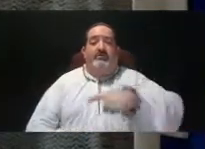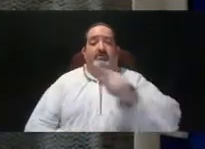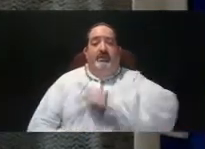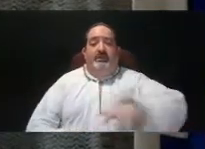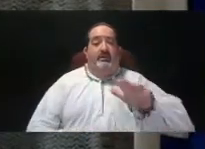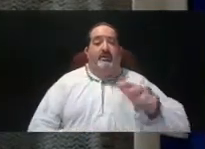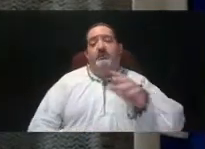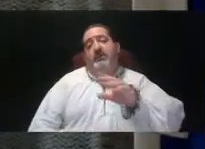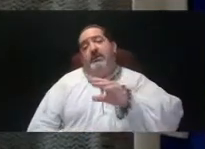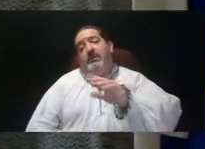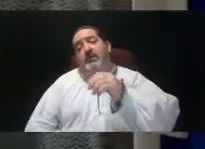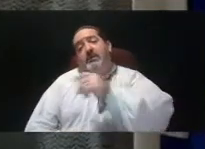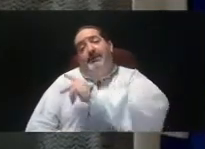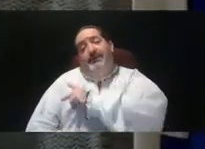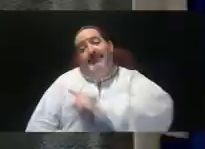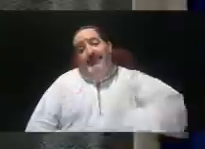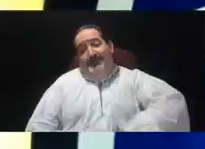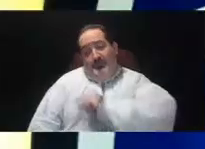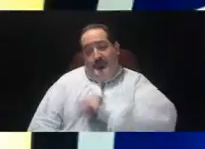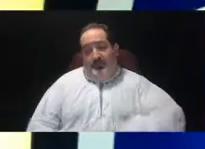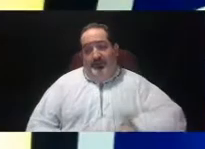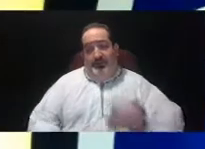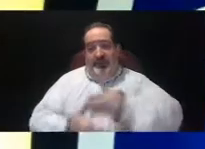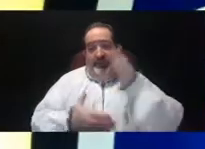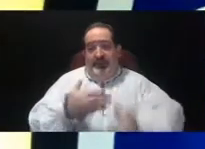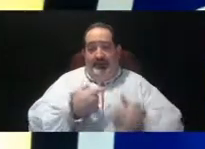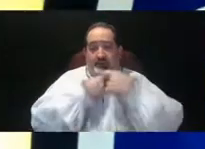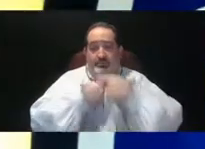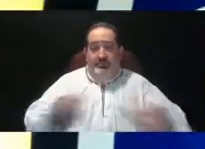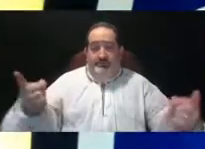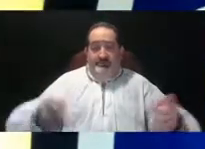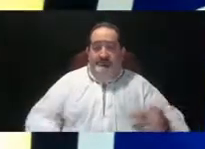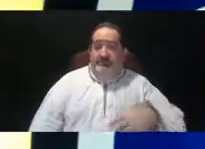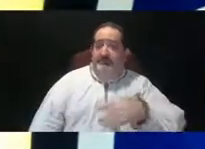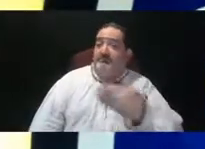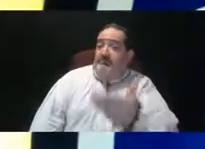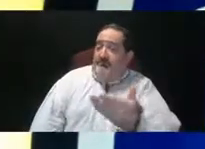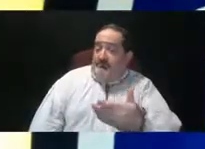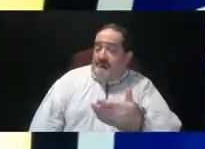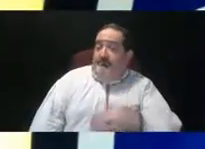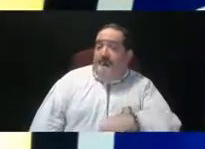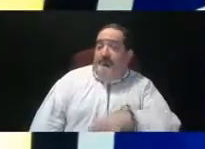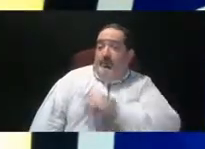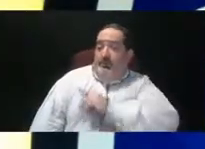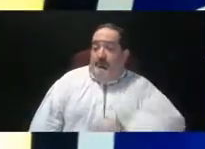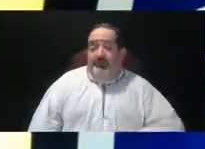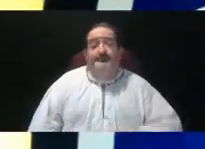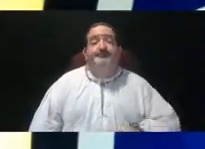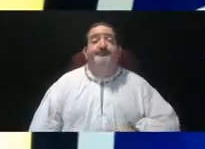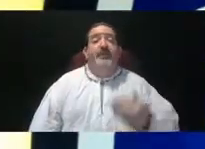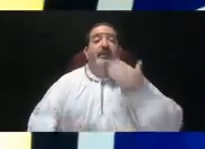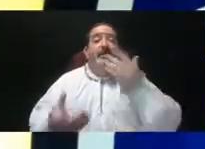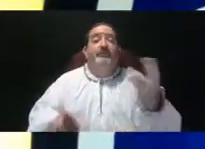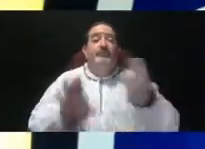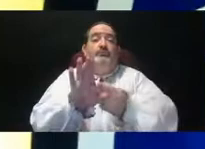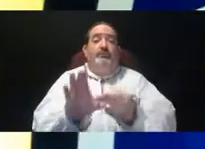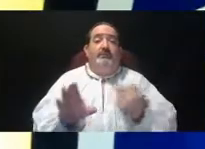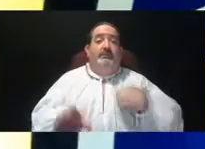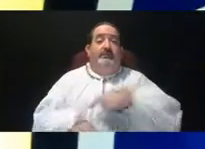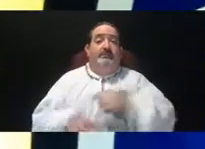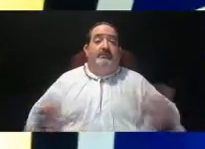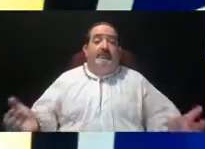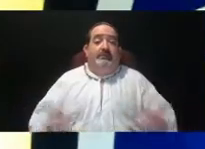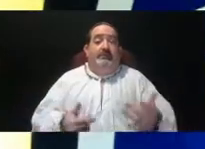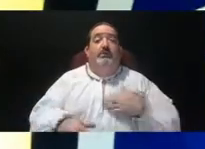any parting words for the gathered populace? Your Majesty. Thank you for joining us today. We hope that everyone